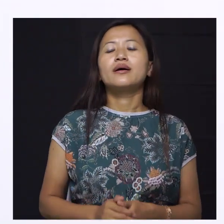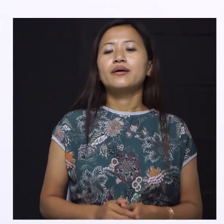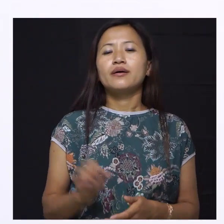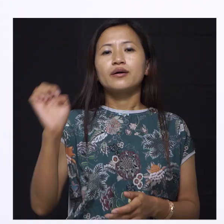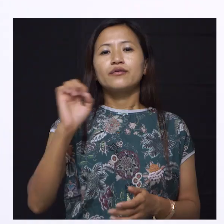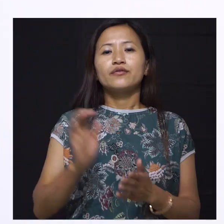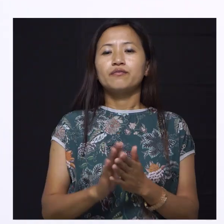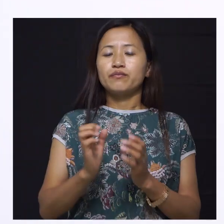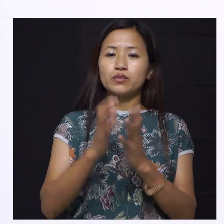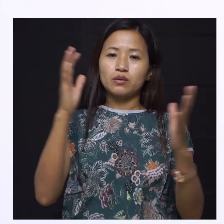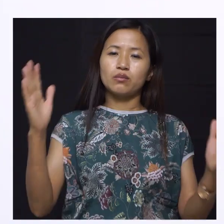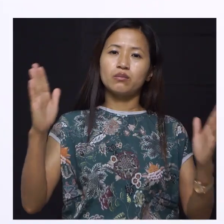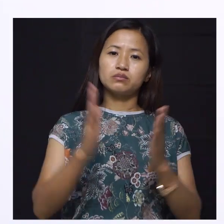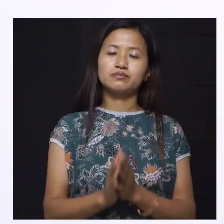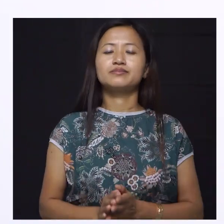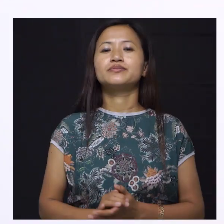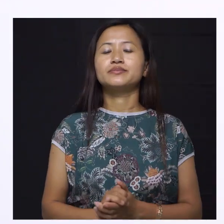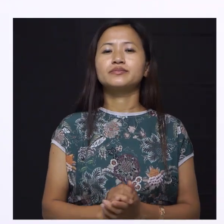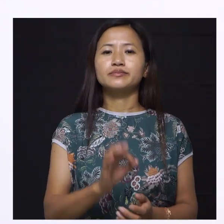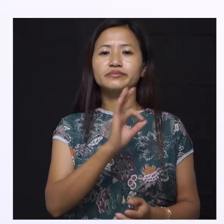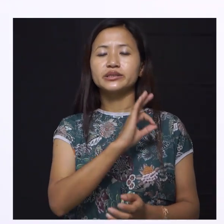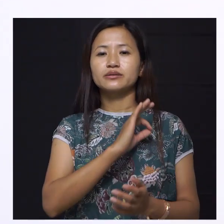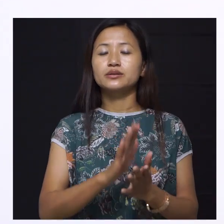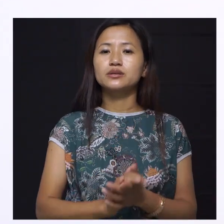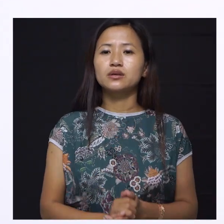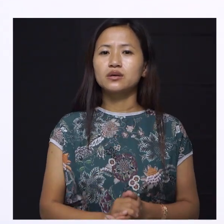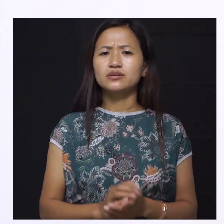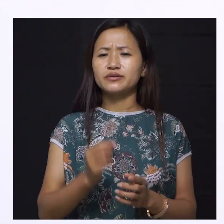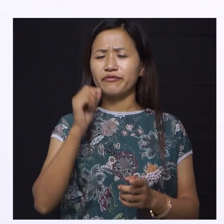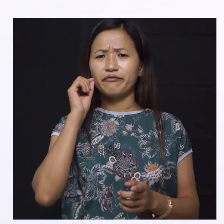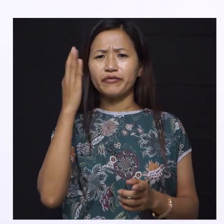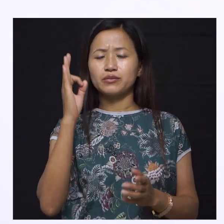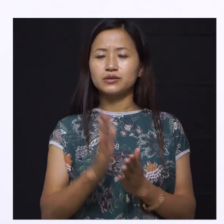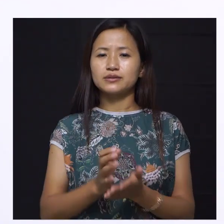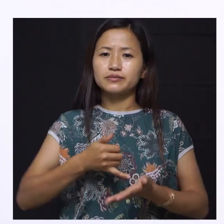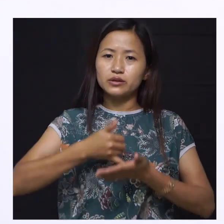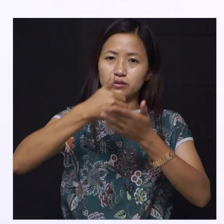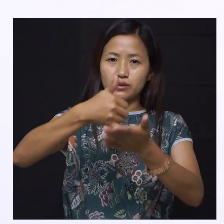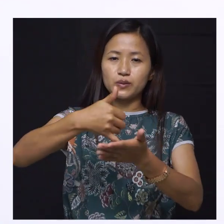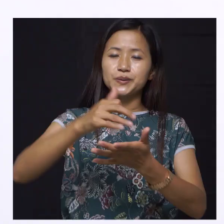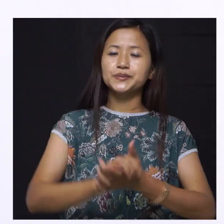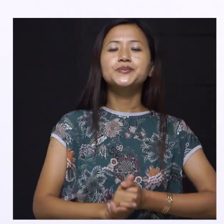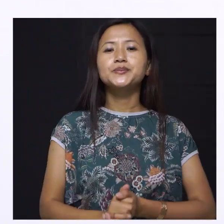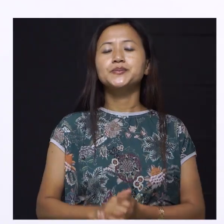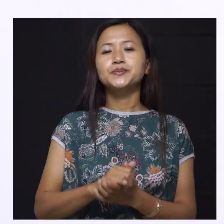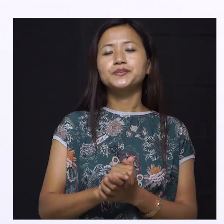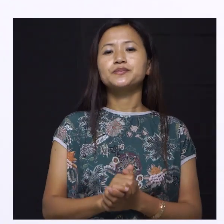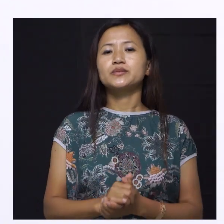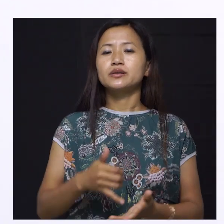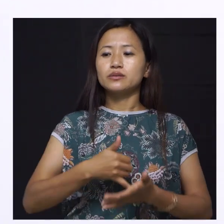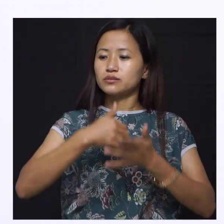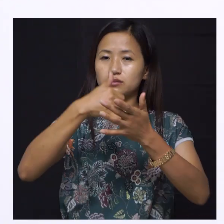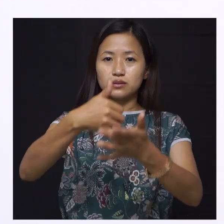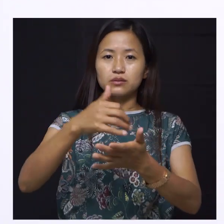more interesting. And this drama is so popular that it even got awards, okay? It was even